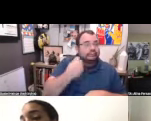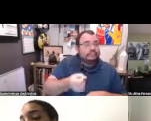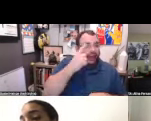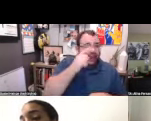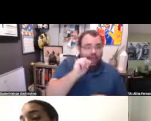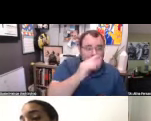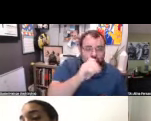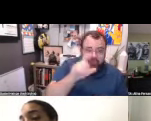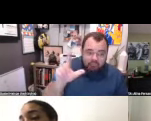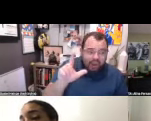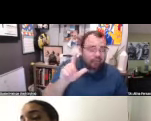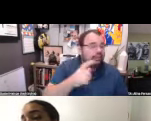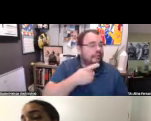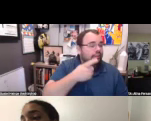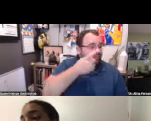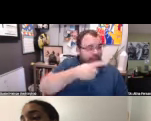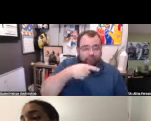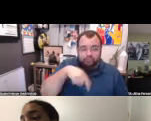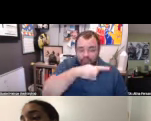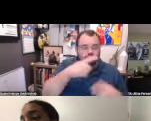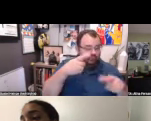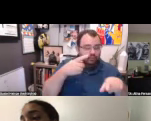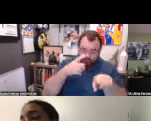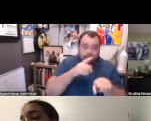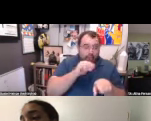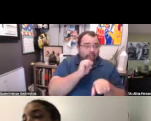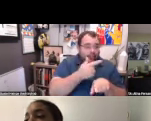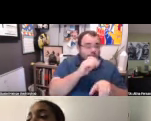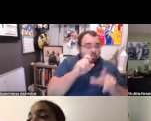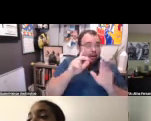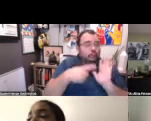and y'all did a great job. I understand AG Bell,